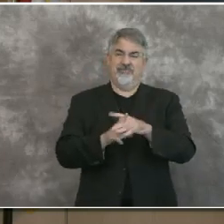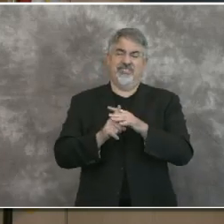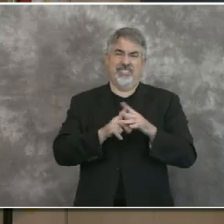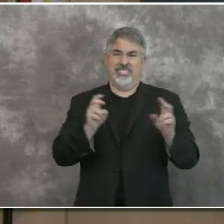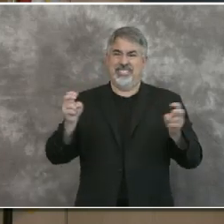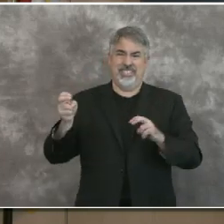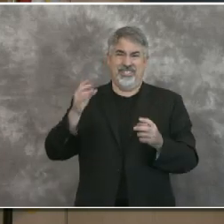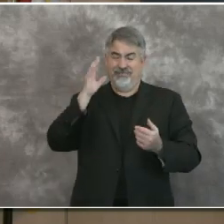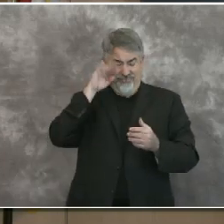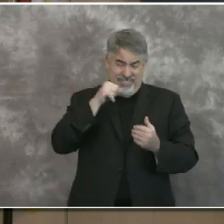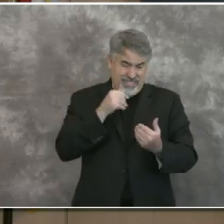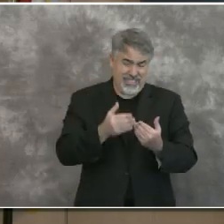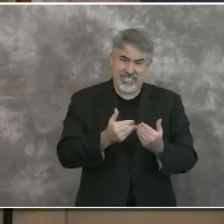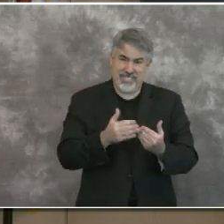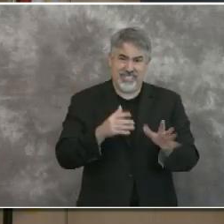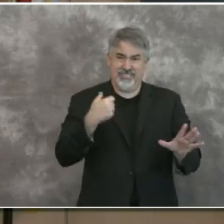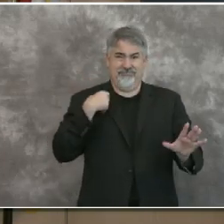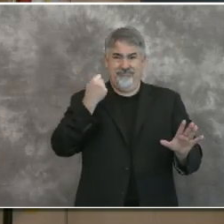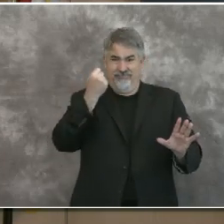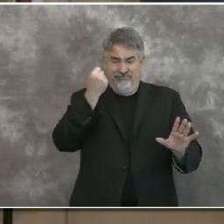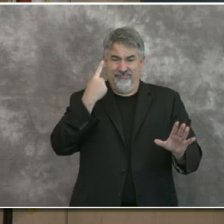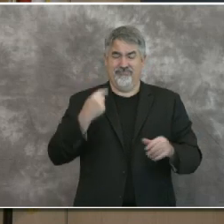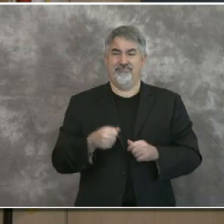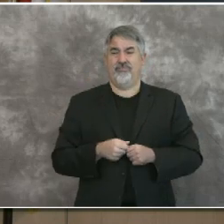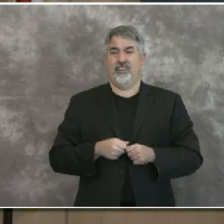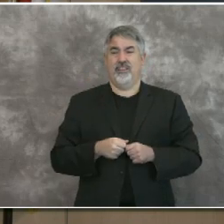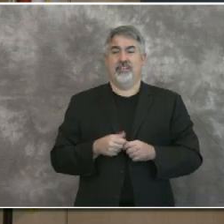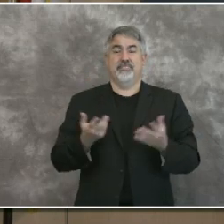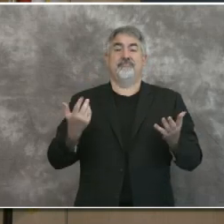And all we can say to those individuals and those